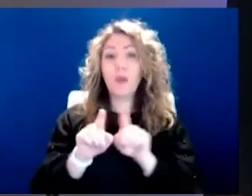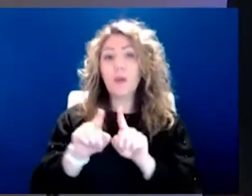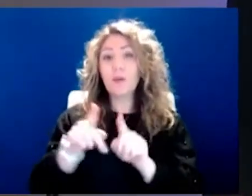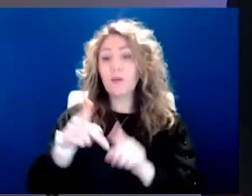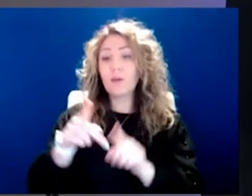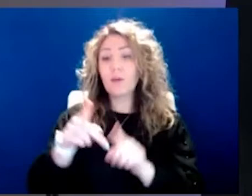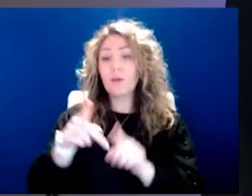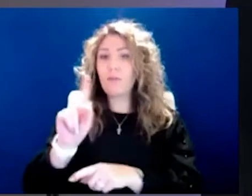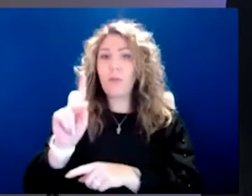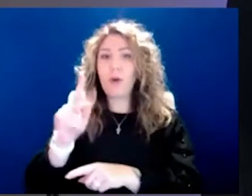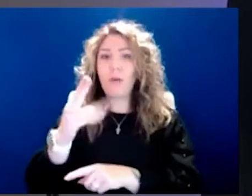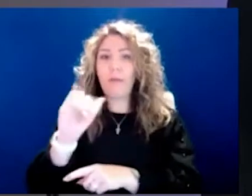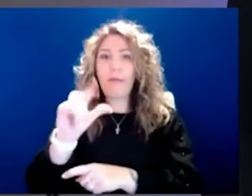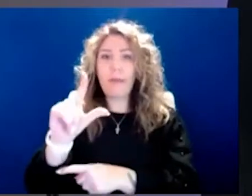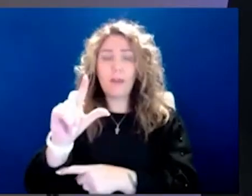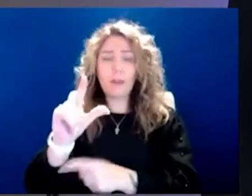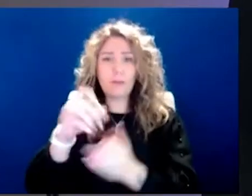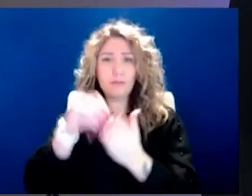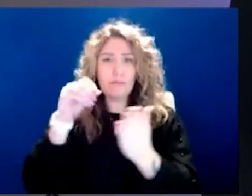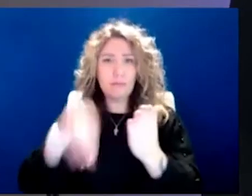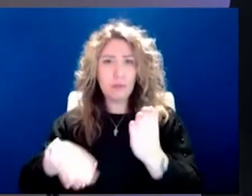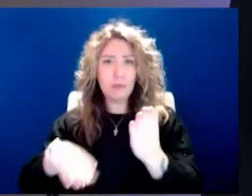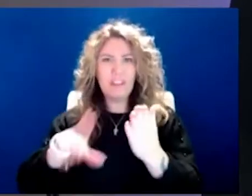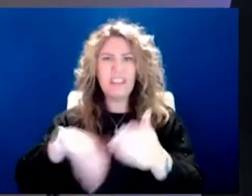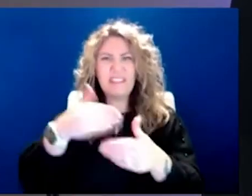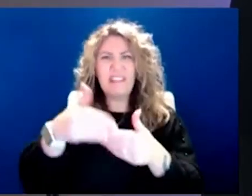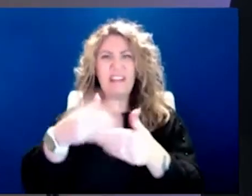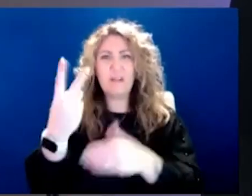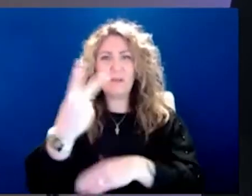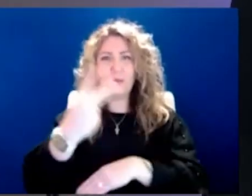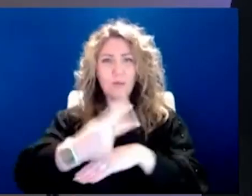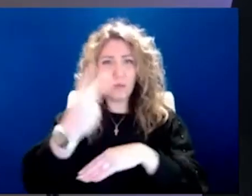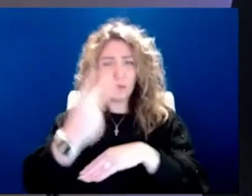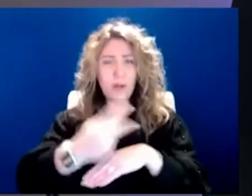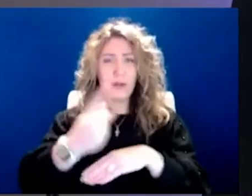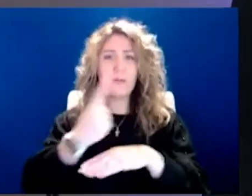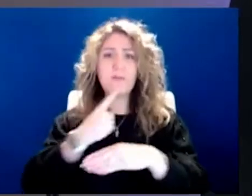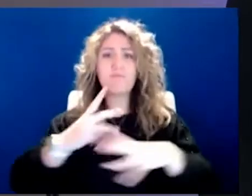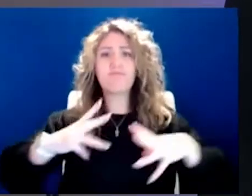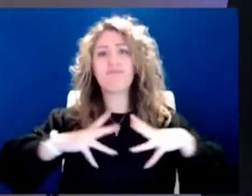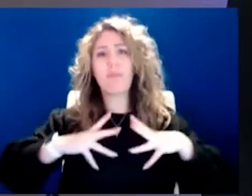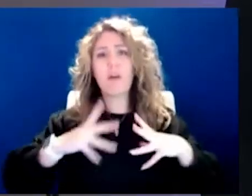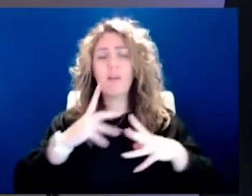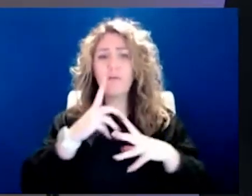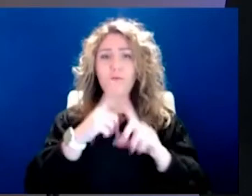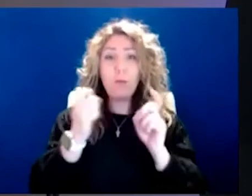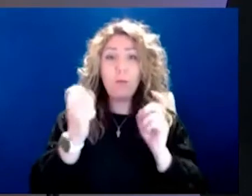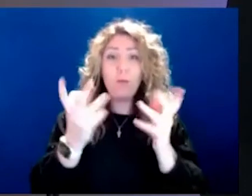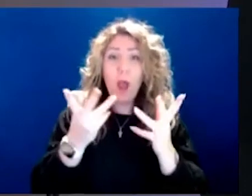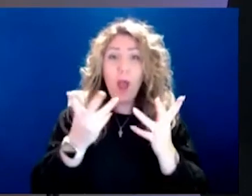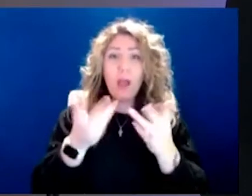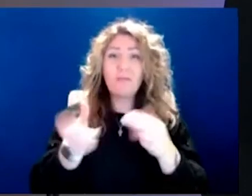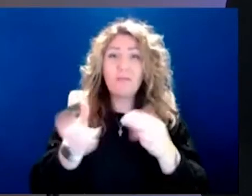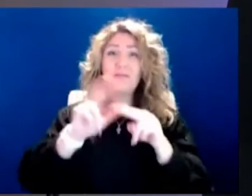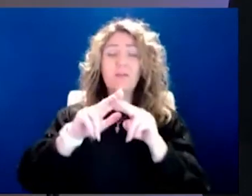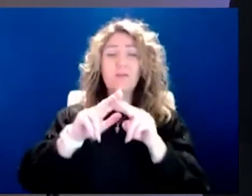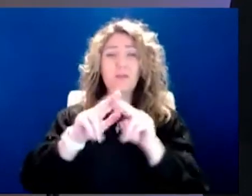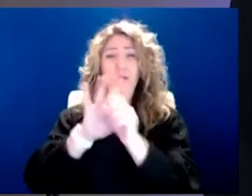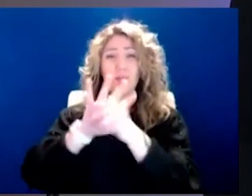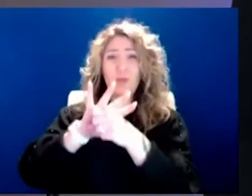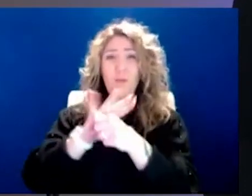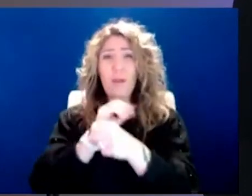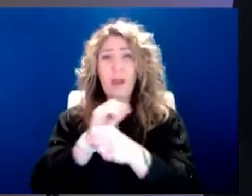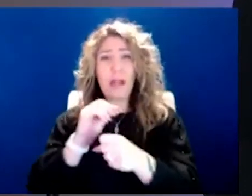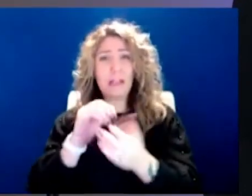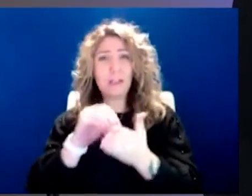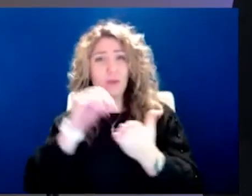have the next 2 days off due to an increase in COVID cases among teachers and students. The school board will meet tonight to discuss